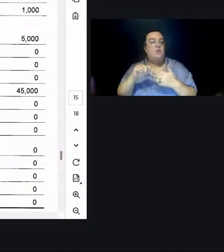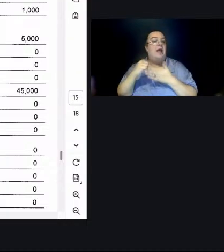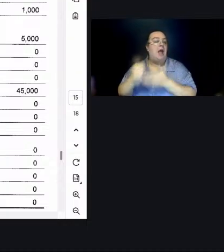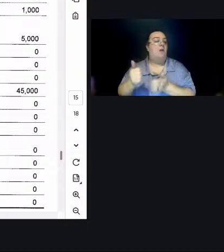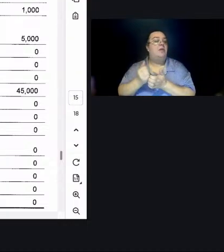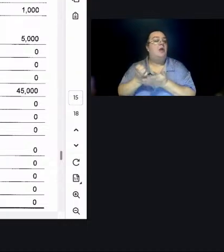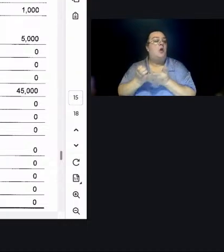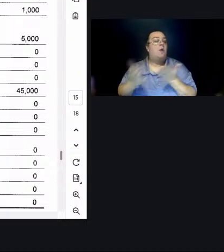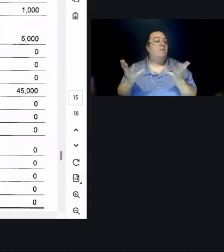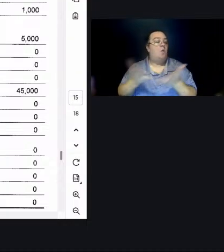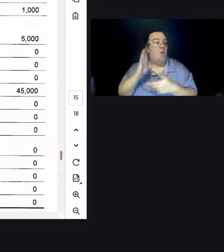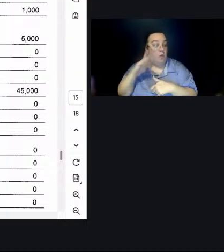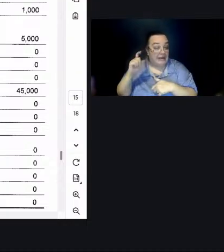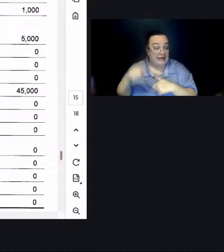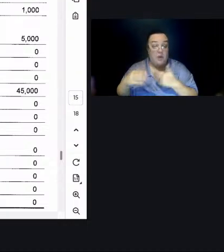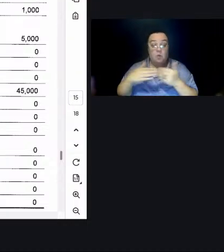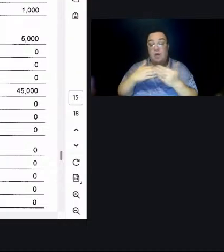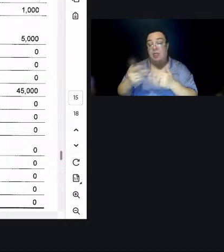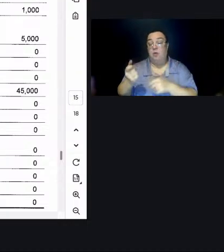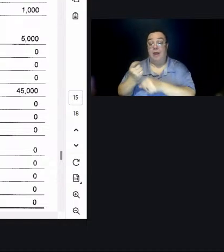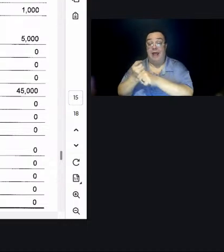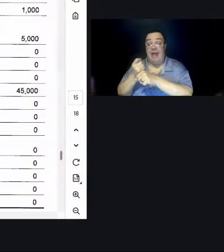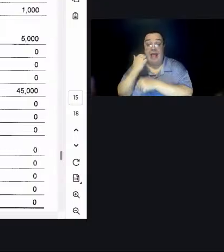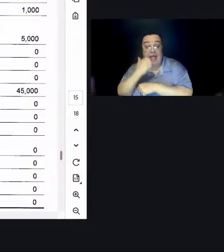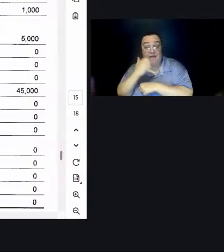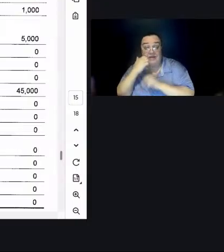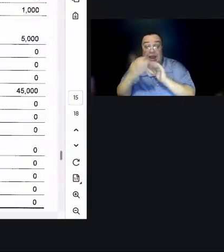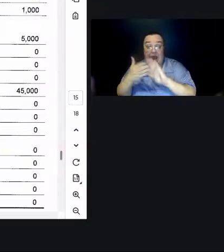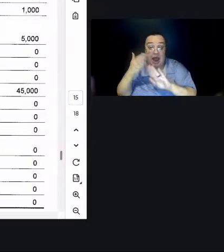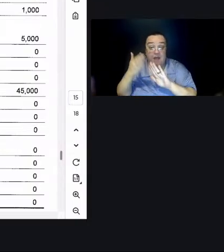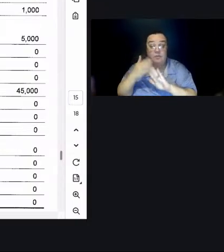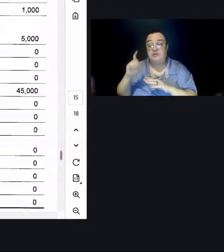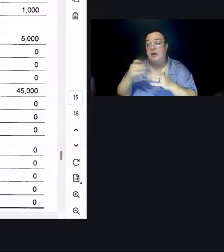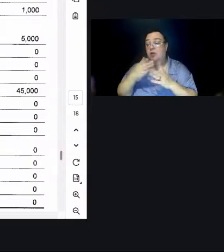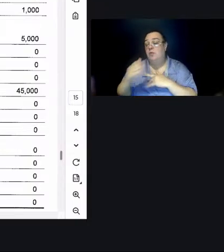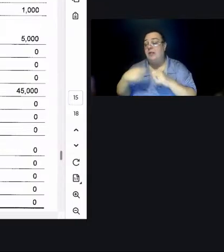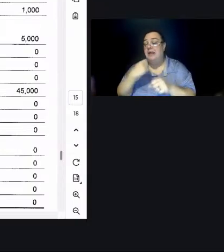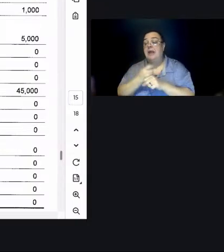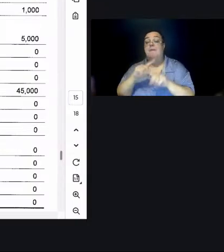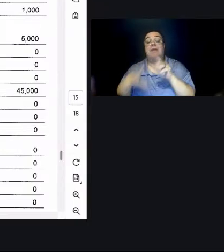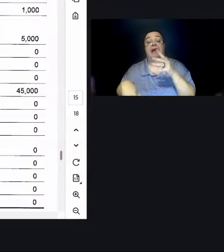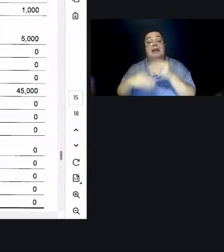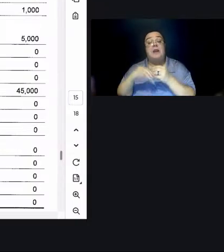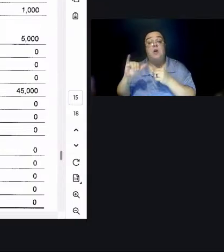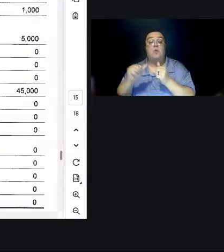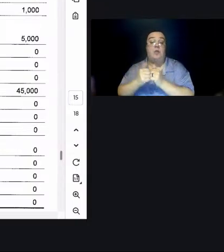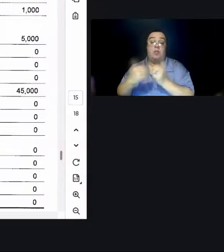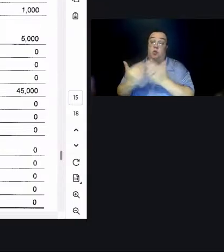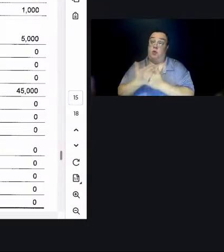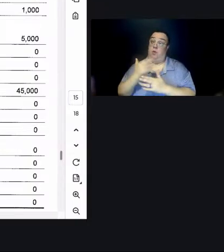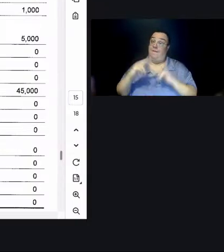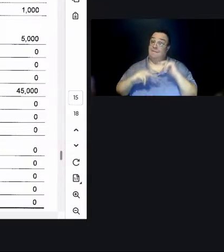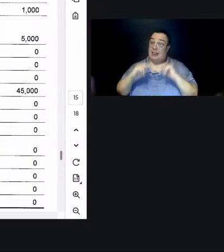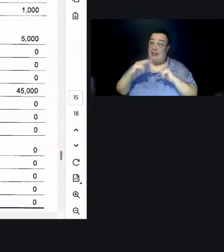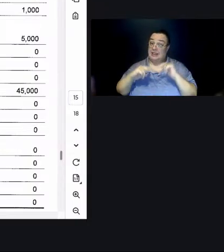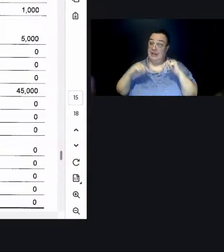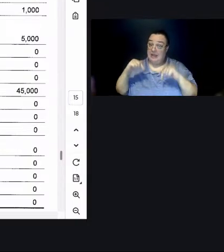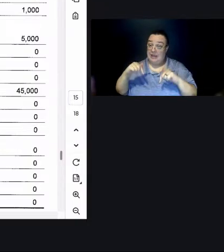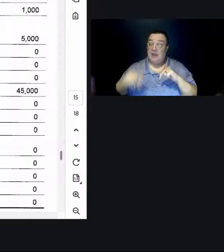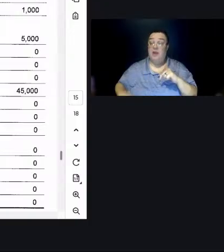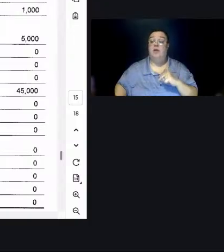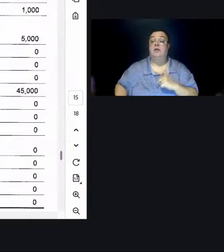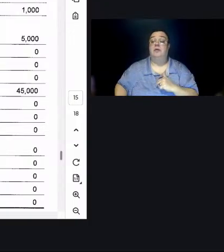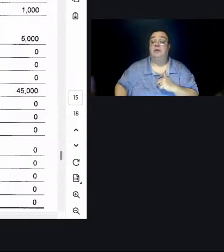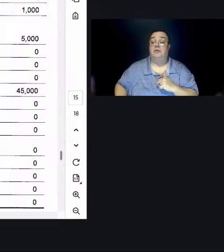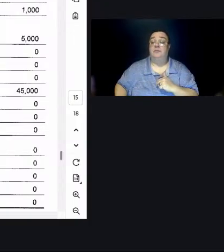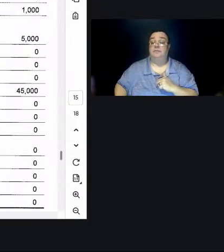going to need with, whether it's everyday operations that we've needed over the years, but additionally too, with this new building. The contingencies, I